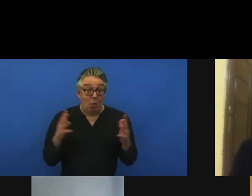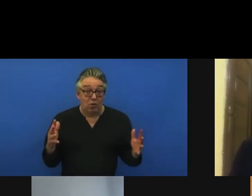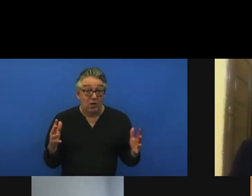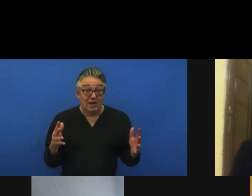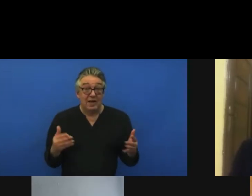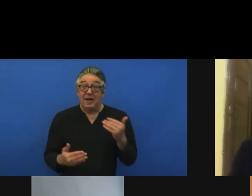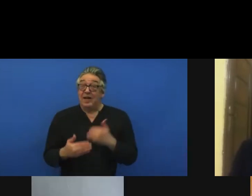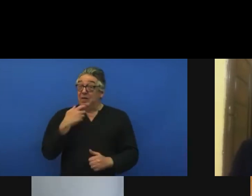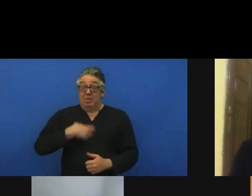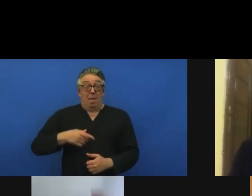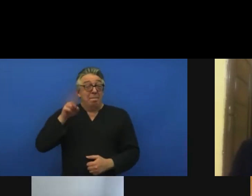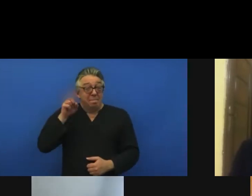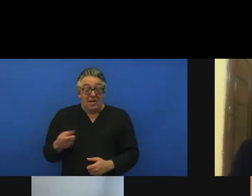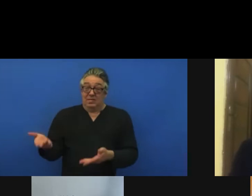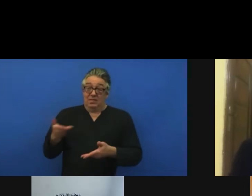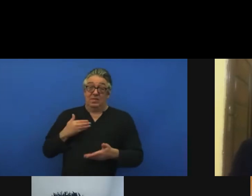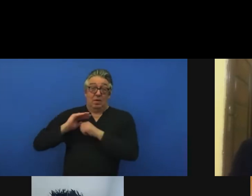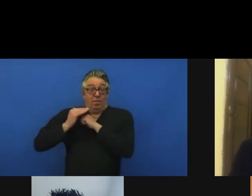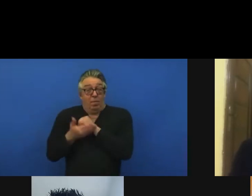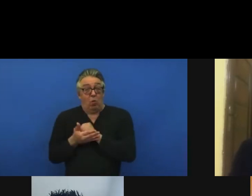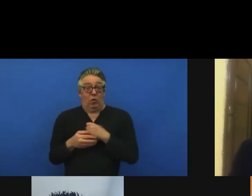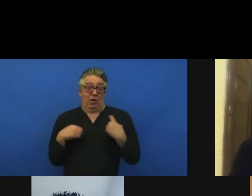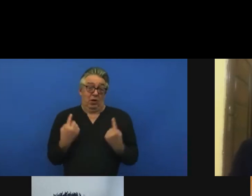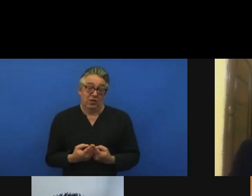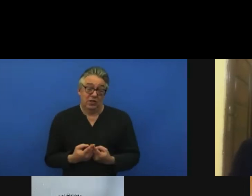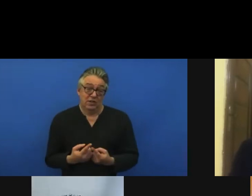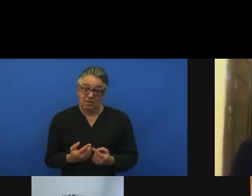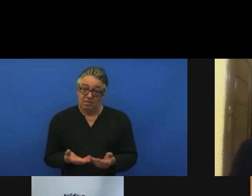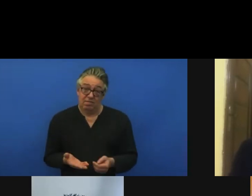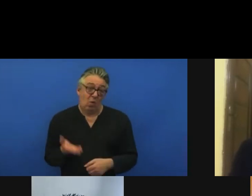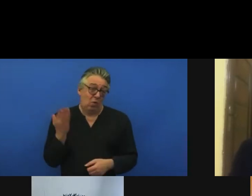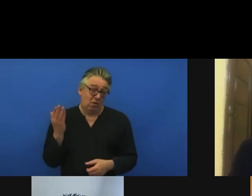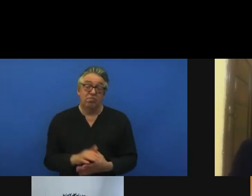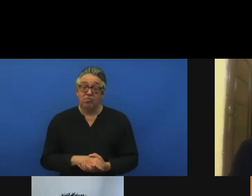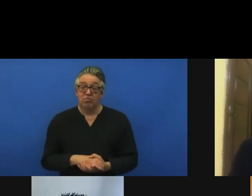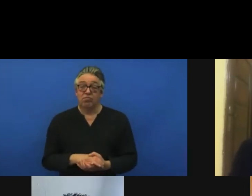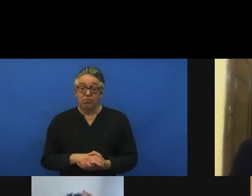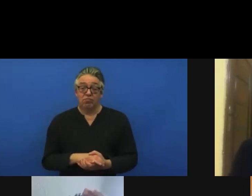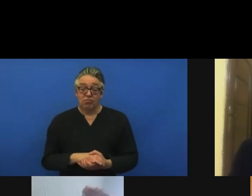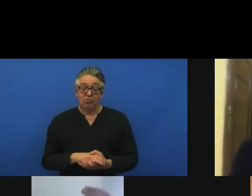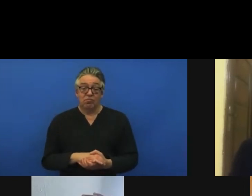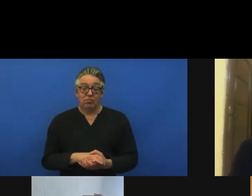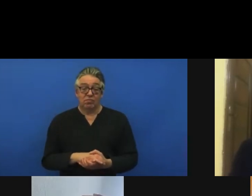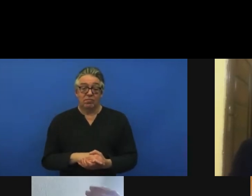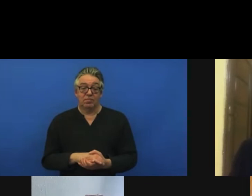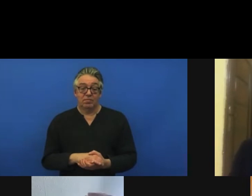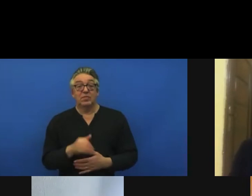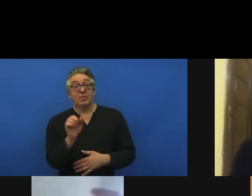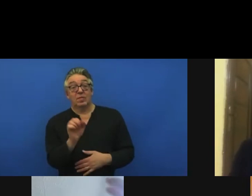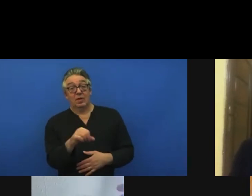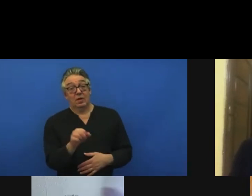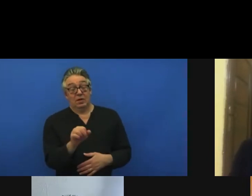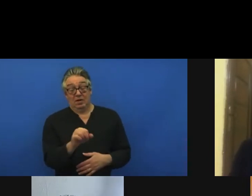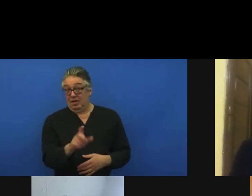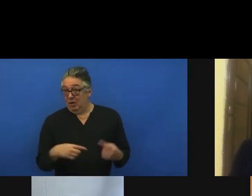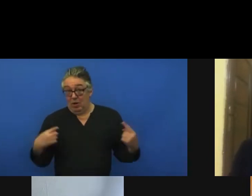Thank you, Saja, for this nice intervention. Of course, we've all had to go through this, and we know that in